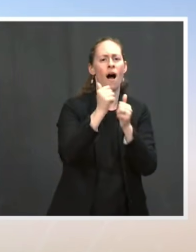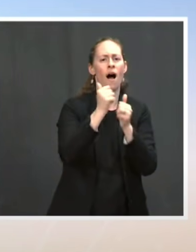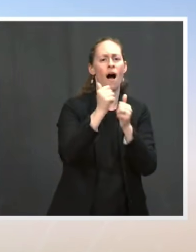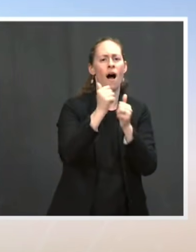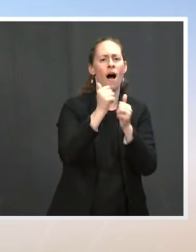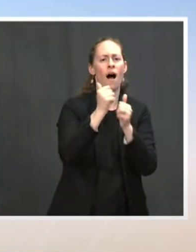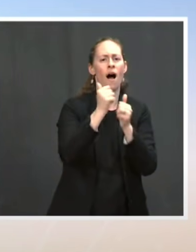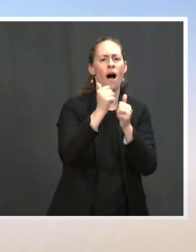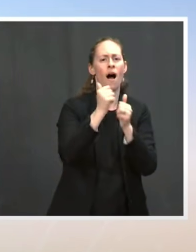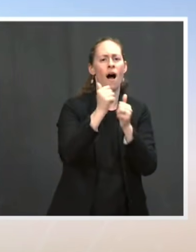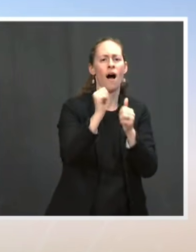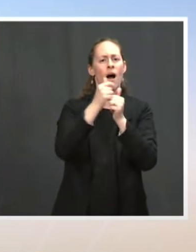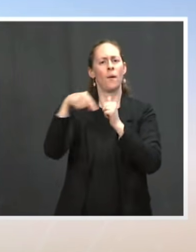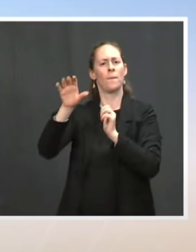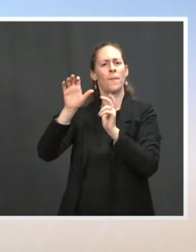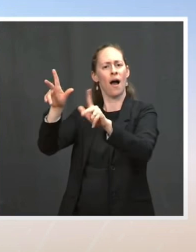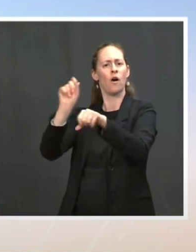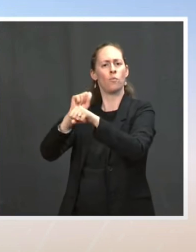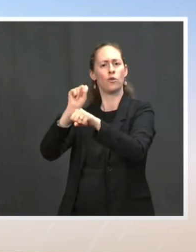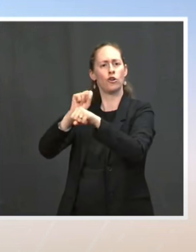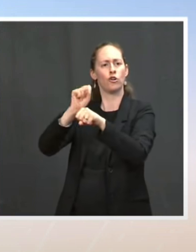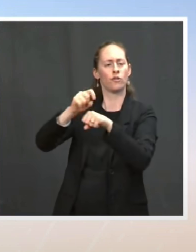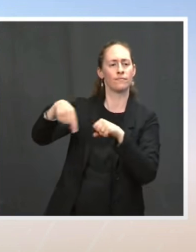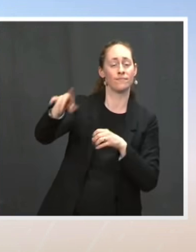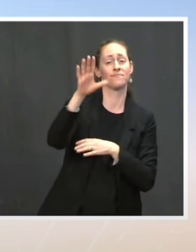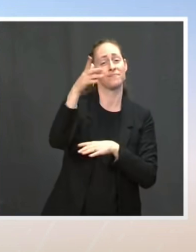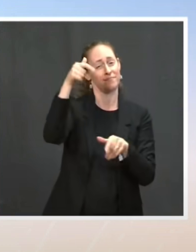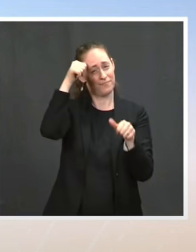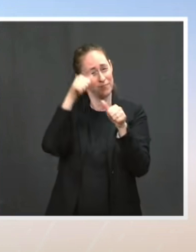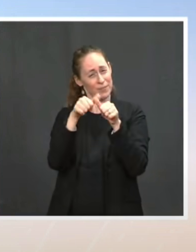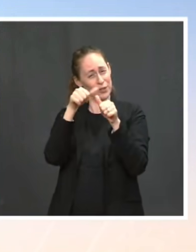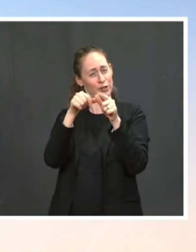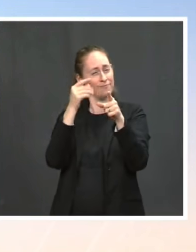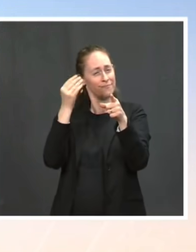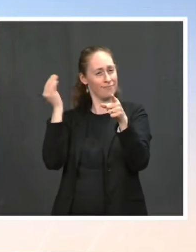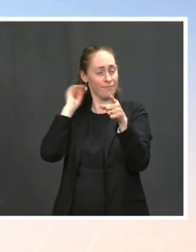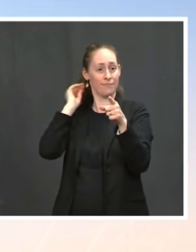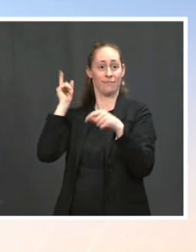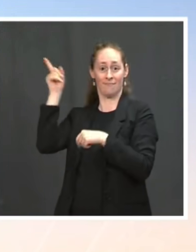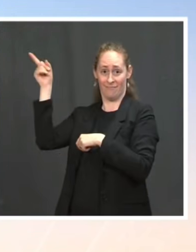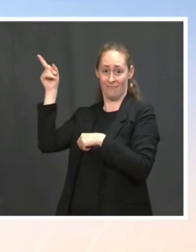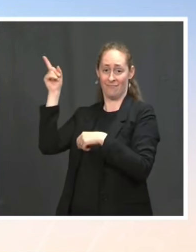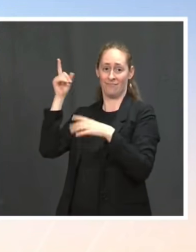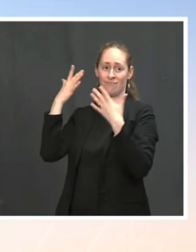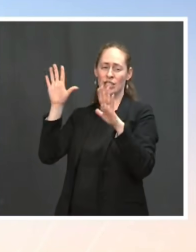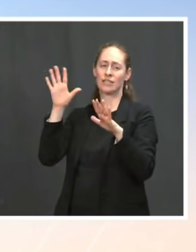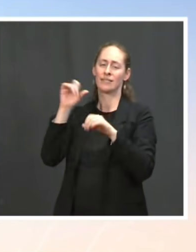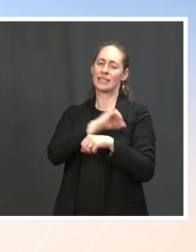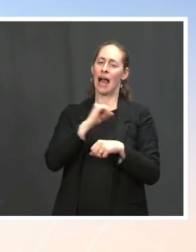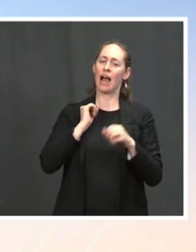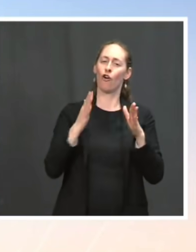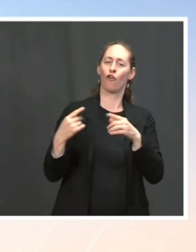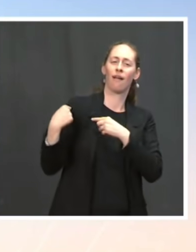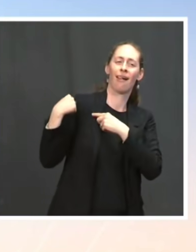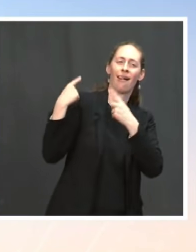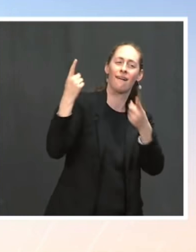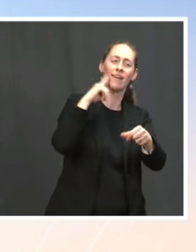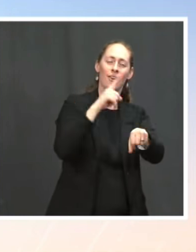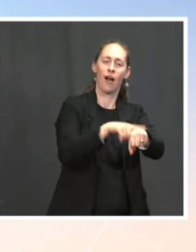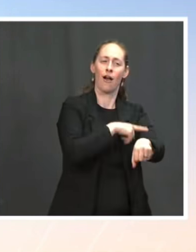the coverage of what else she had to say. 6 years. He also sat through 8 of these as the vice president, and he certainly recognizes the